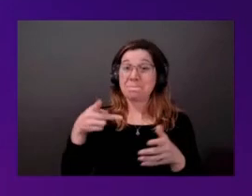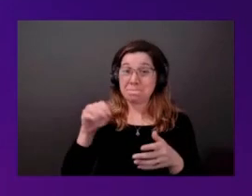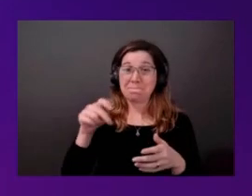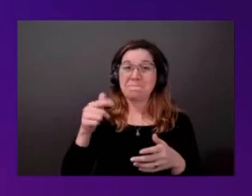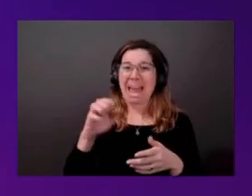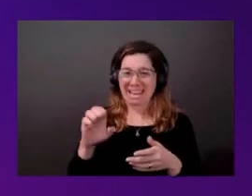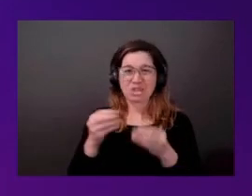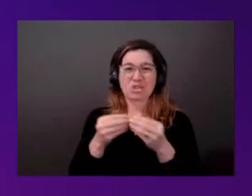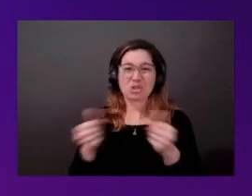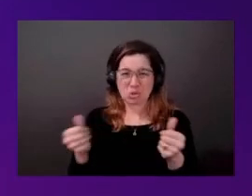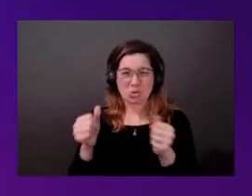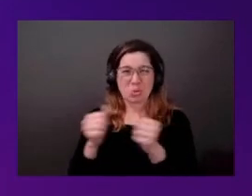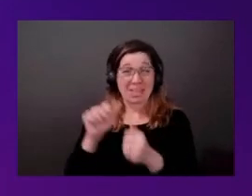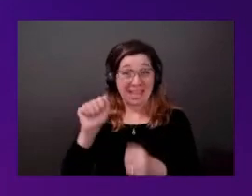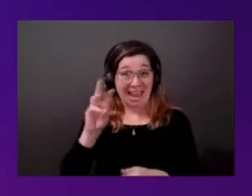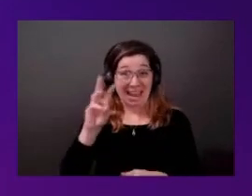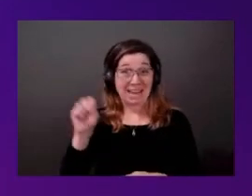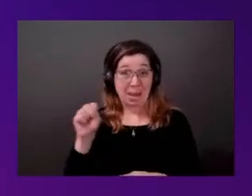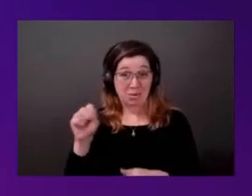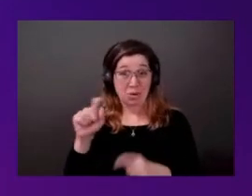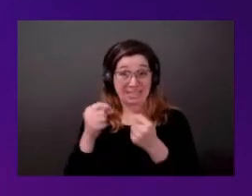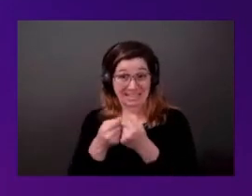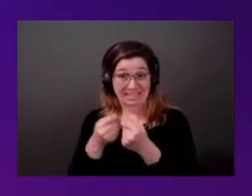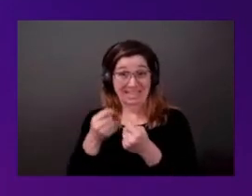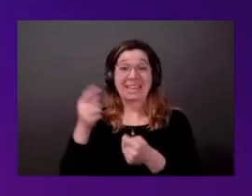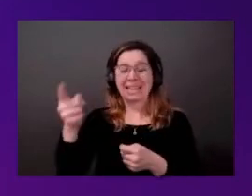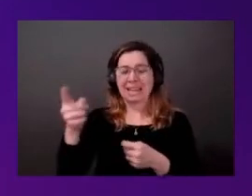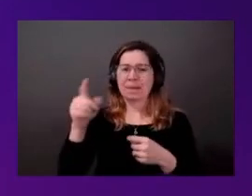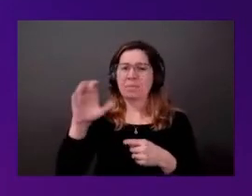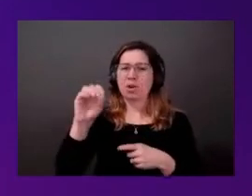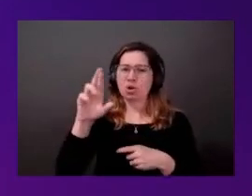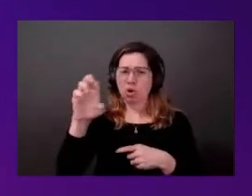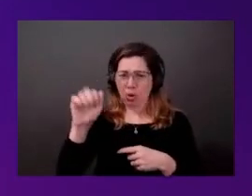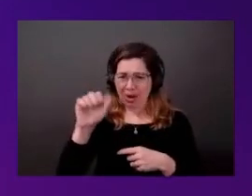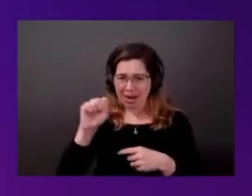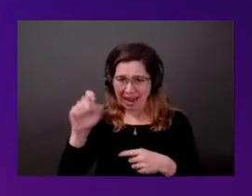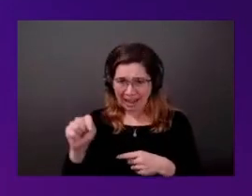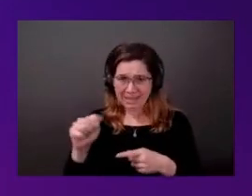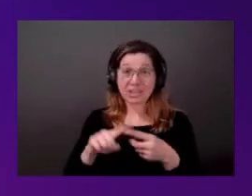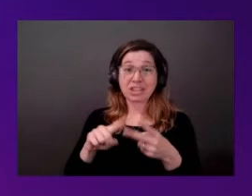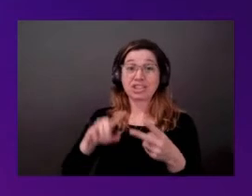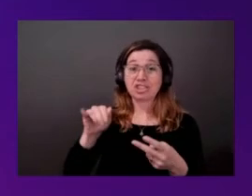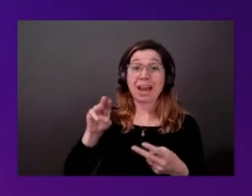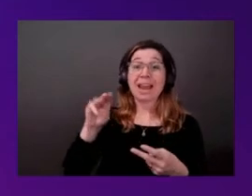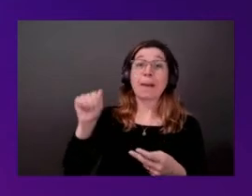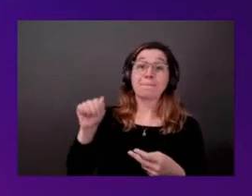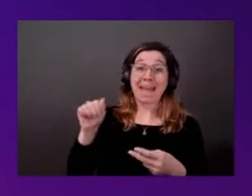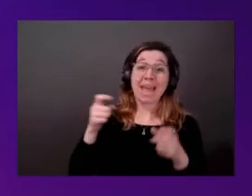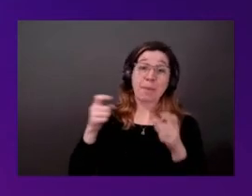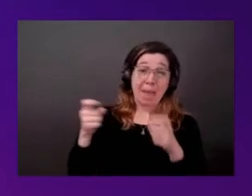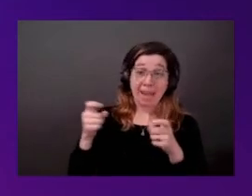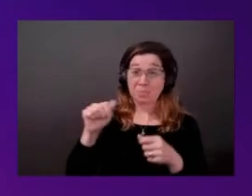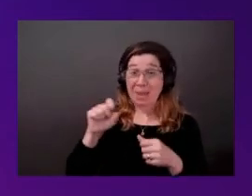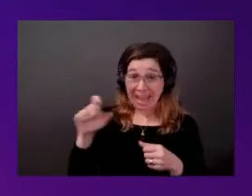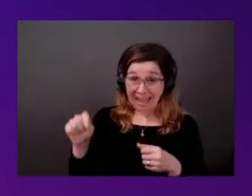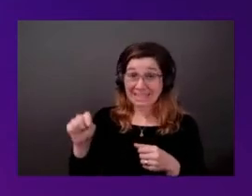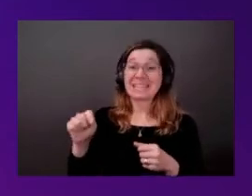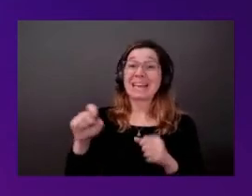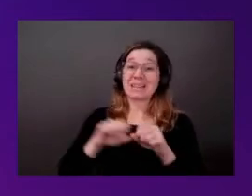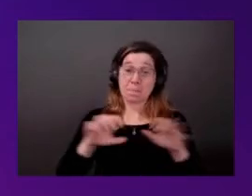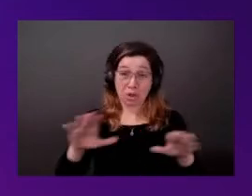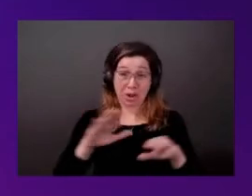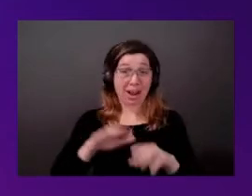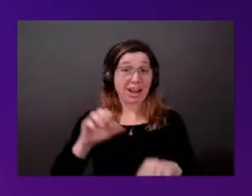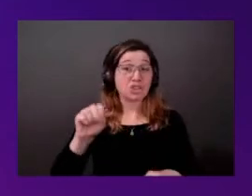we took core assets, the JMA RAN management assets, and deployed it on the Snowball Edge product, and we brought in the